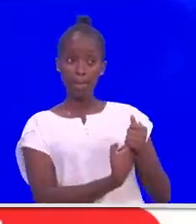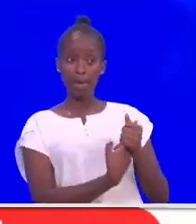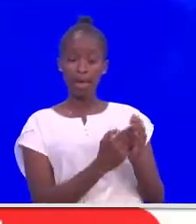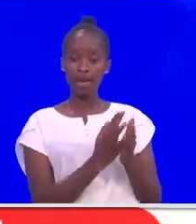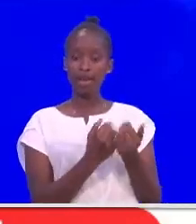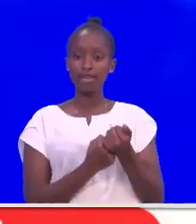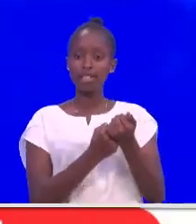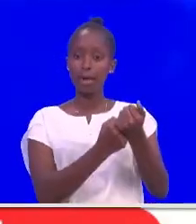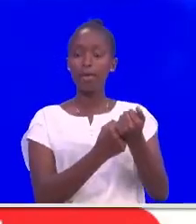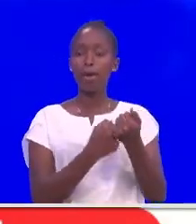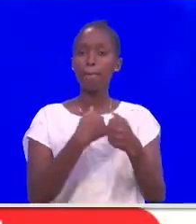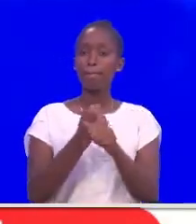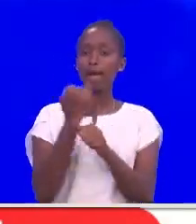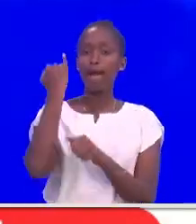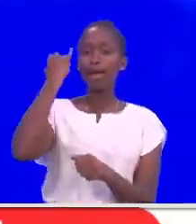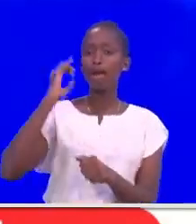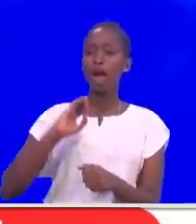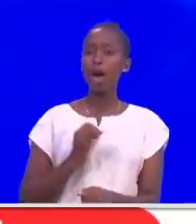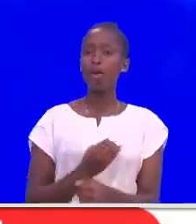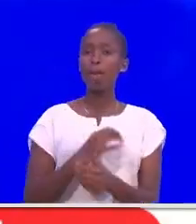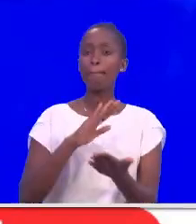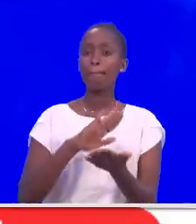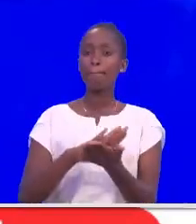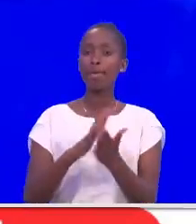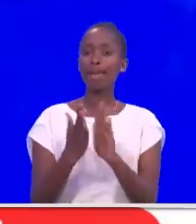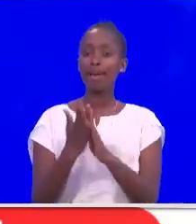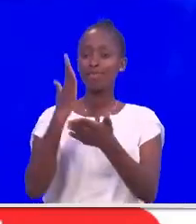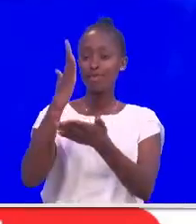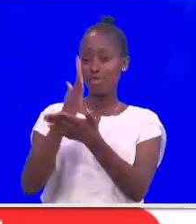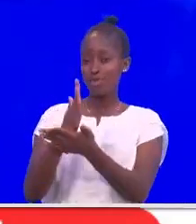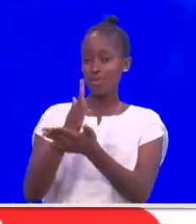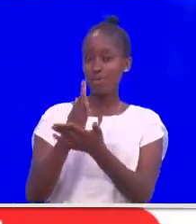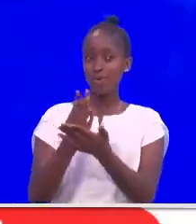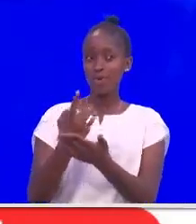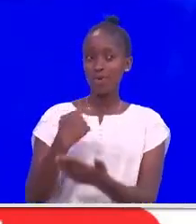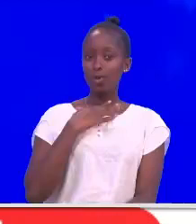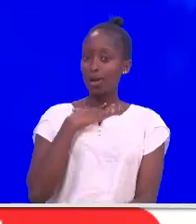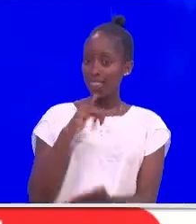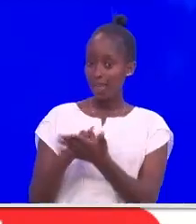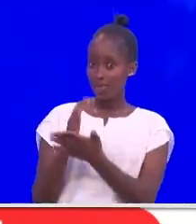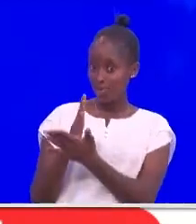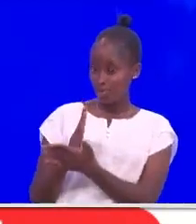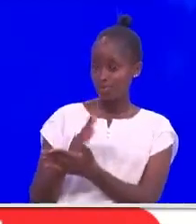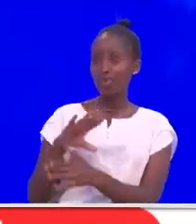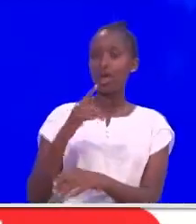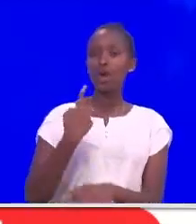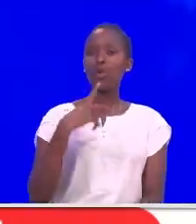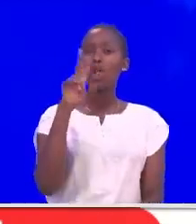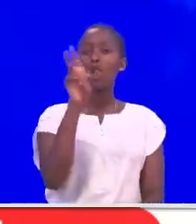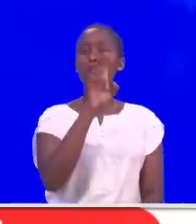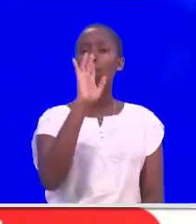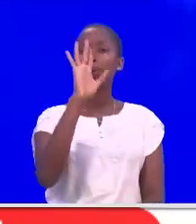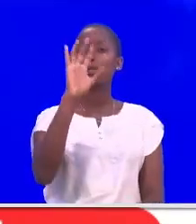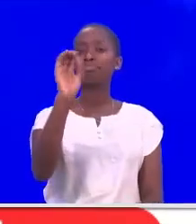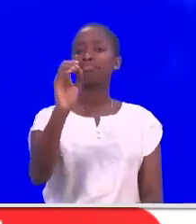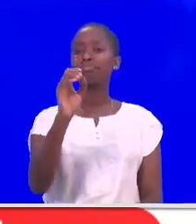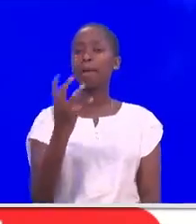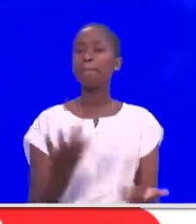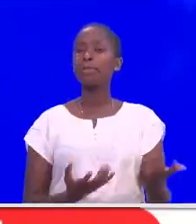our ideas become a reality, is it that what we want? Because we will not be seeking, we will be doing our business